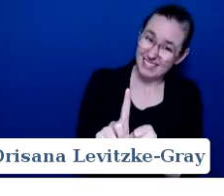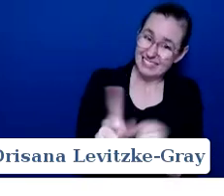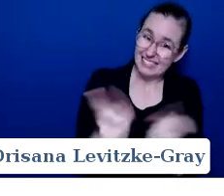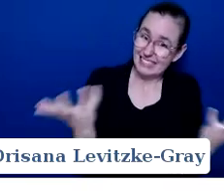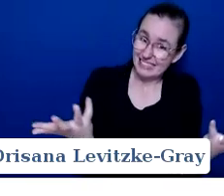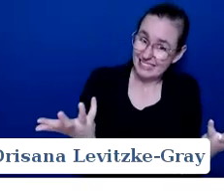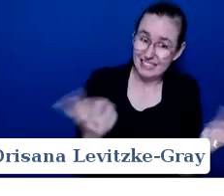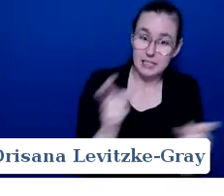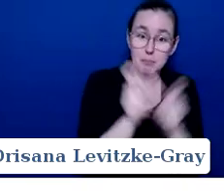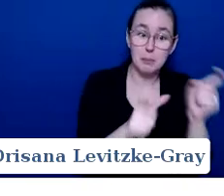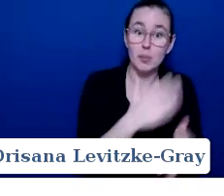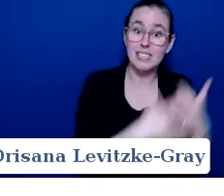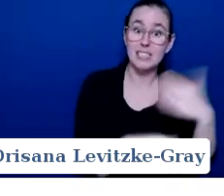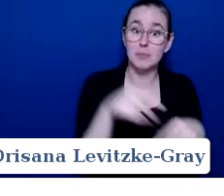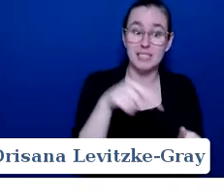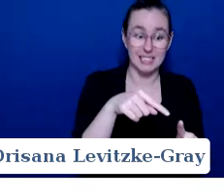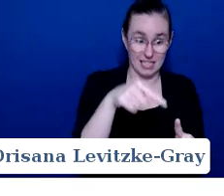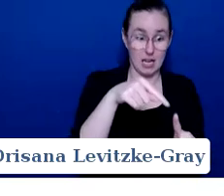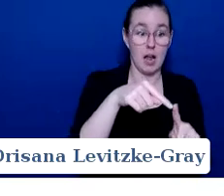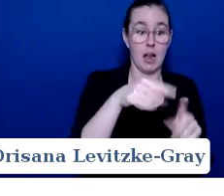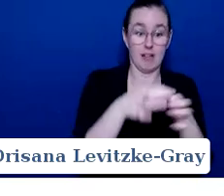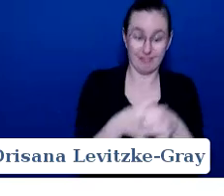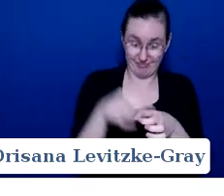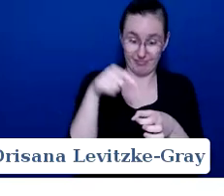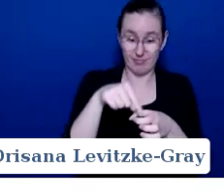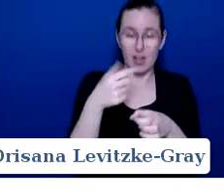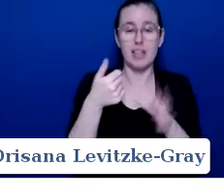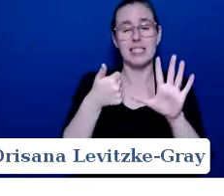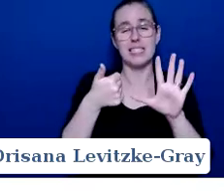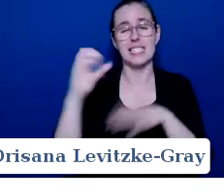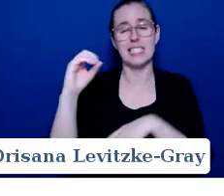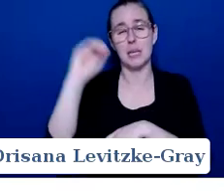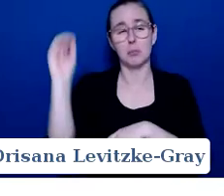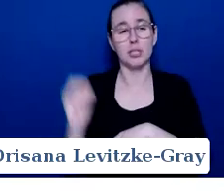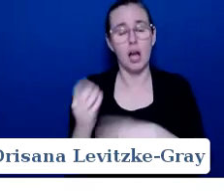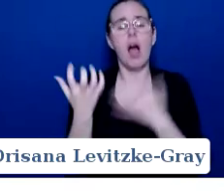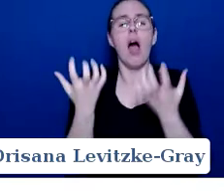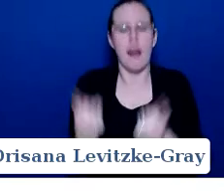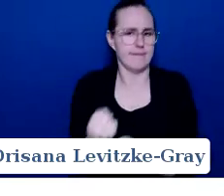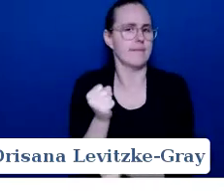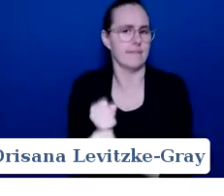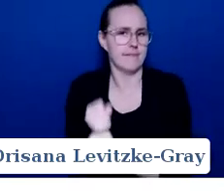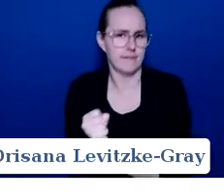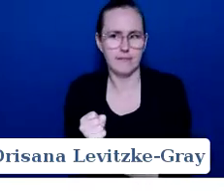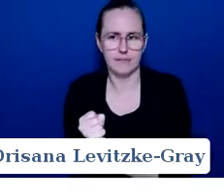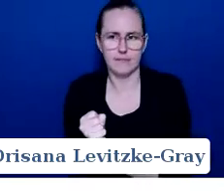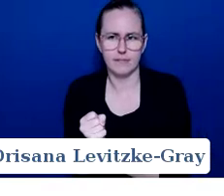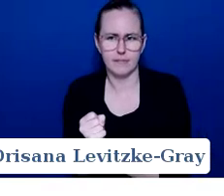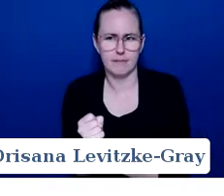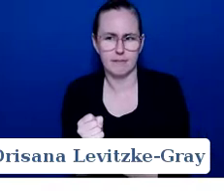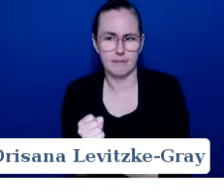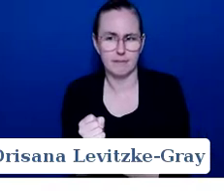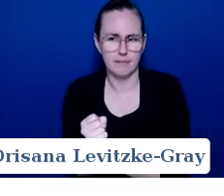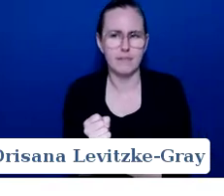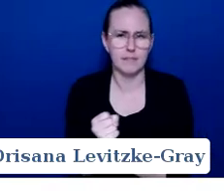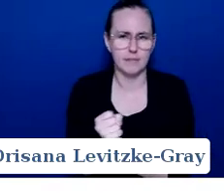among the 16% of persons with disability working, or only 15% are working as employee. Most of